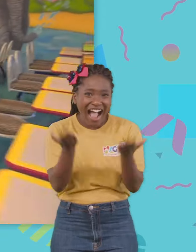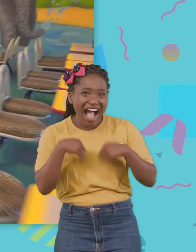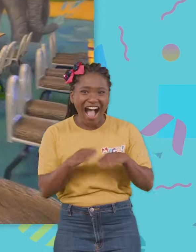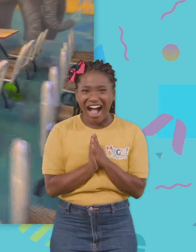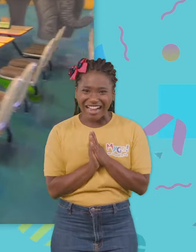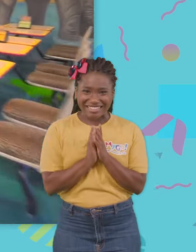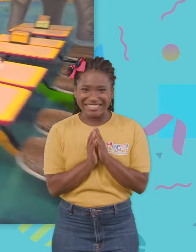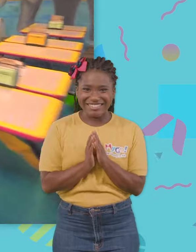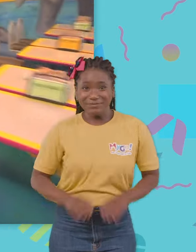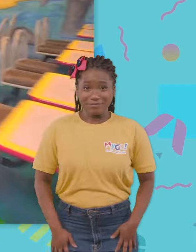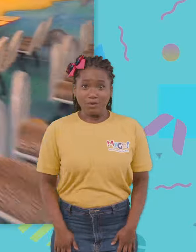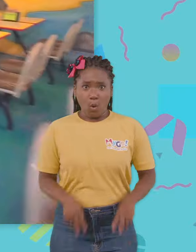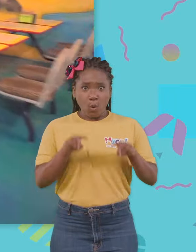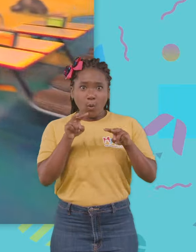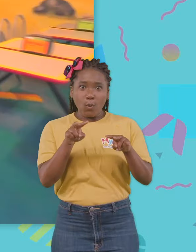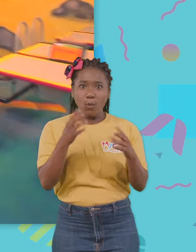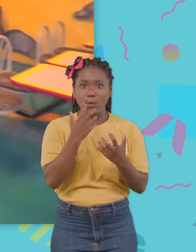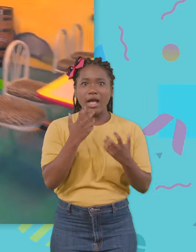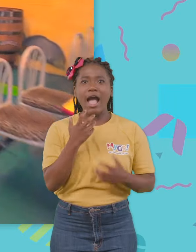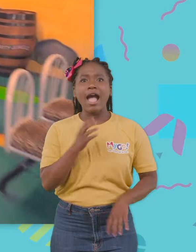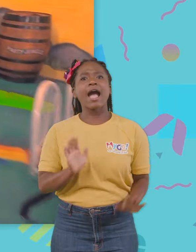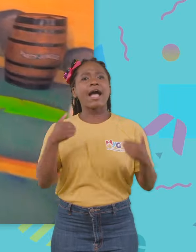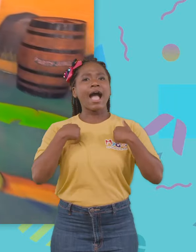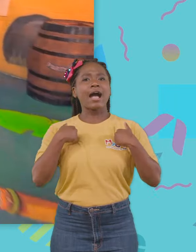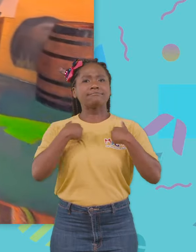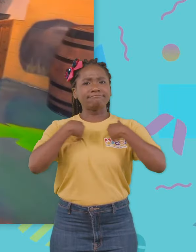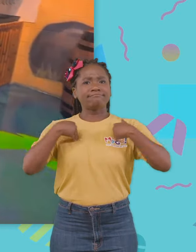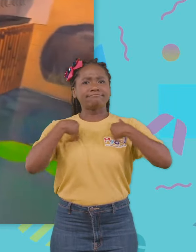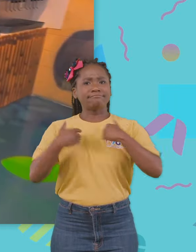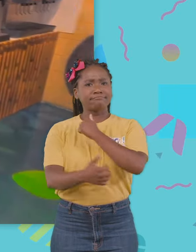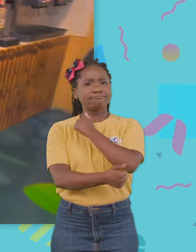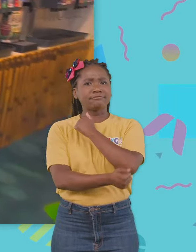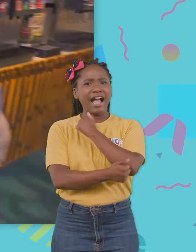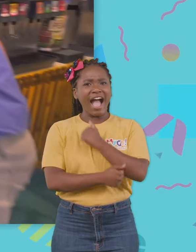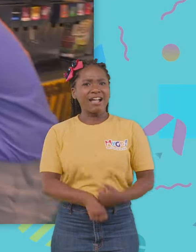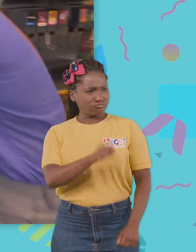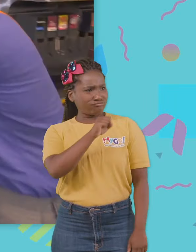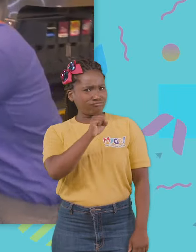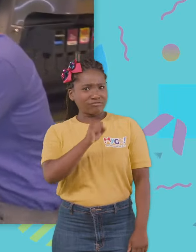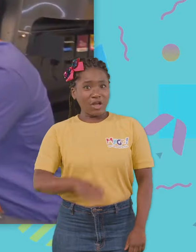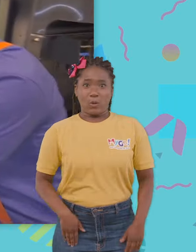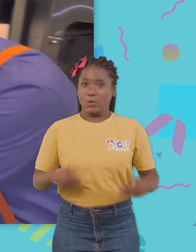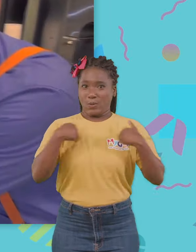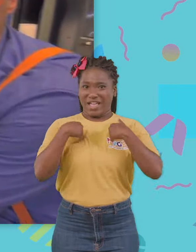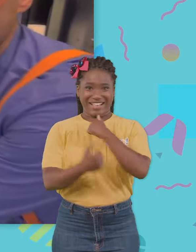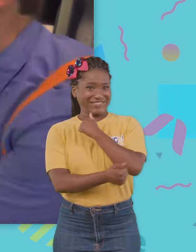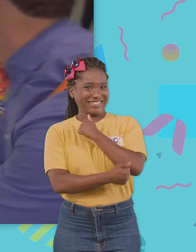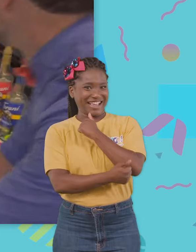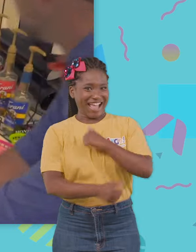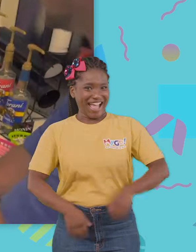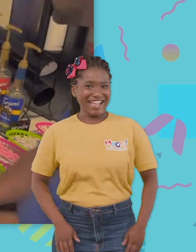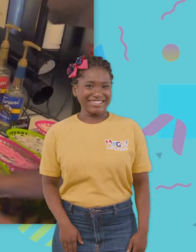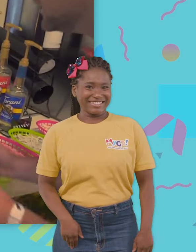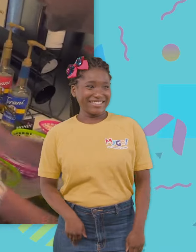Let's get some snacks. Oh, come on. Ooh, can I please have some animal crackers? Of course. Ooh, animal